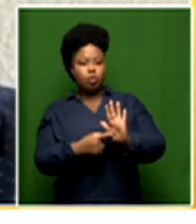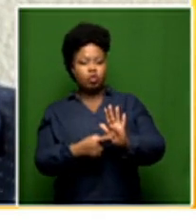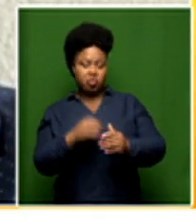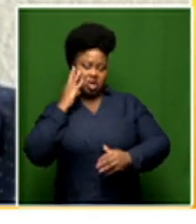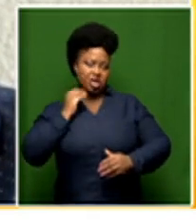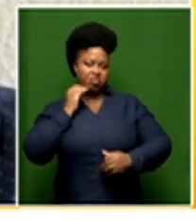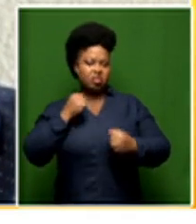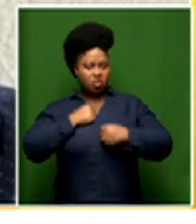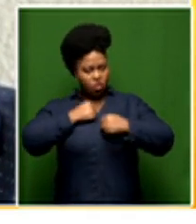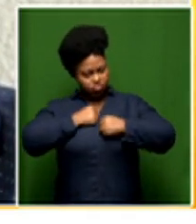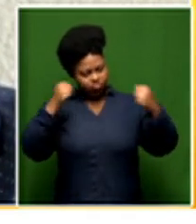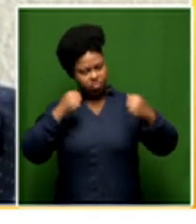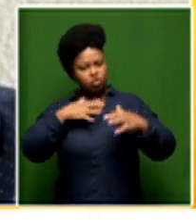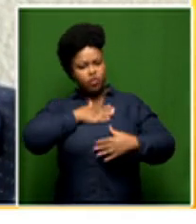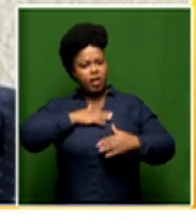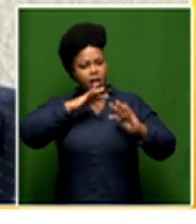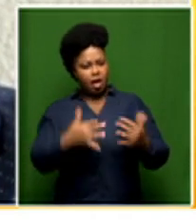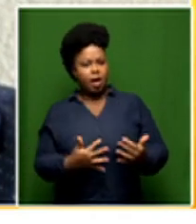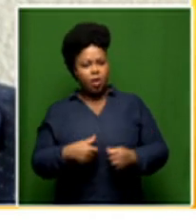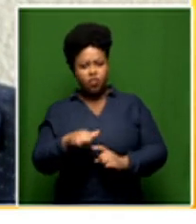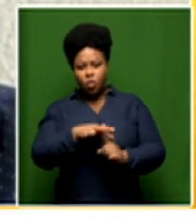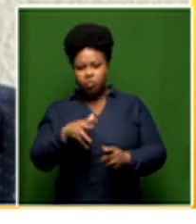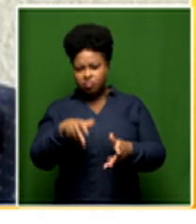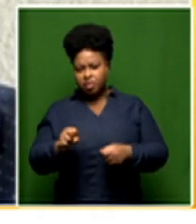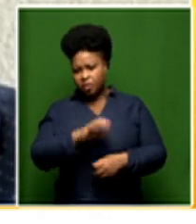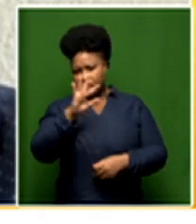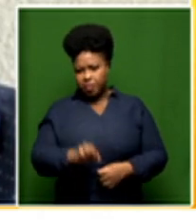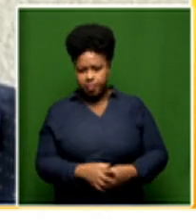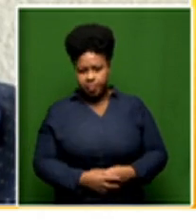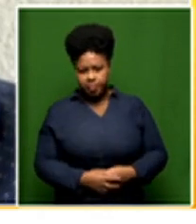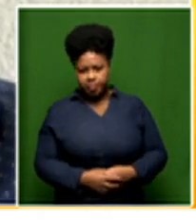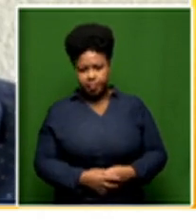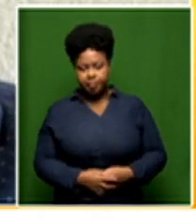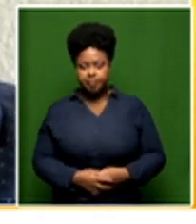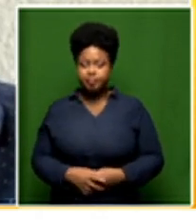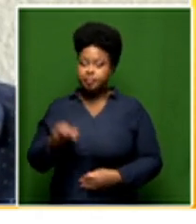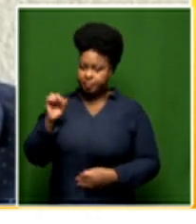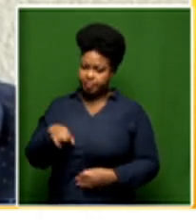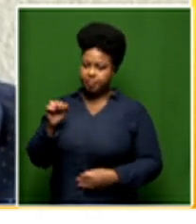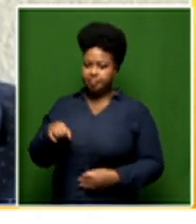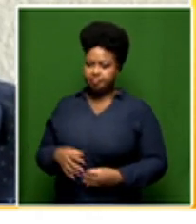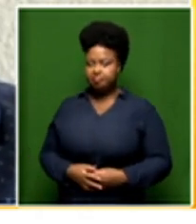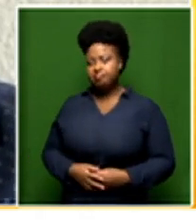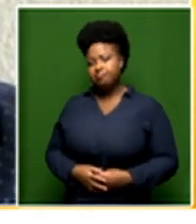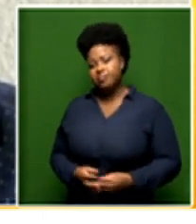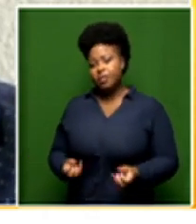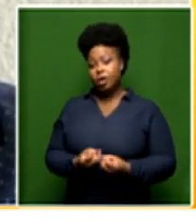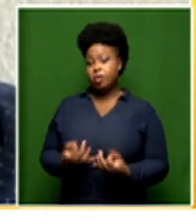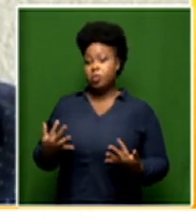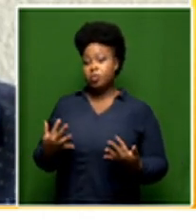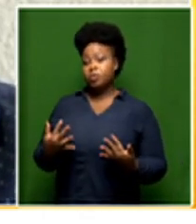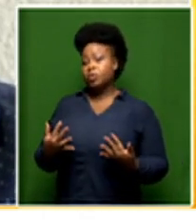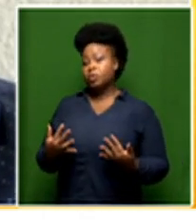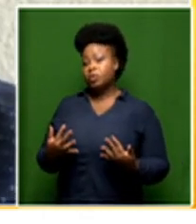own expression of how you feel about situations in the country? Yes, most of